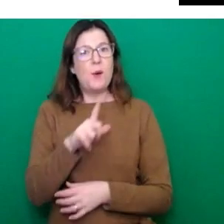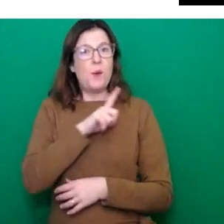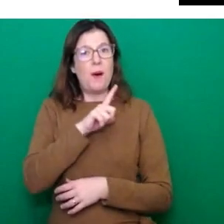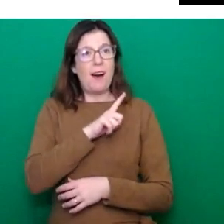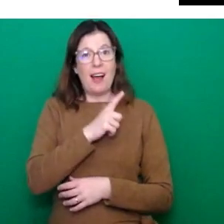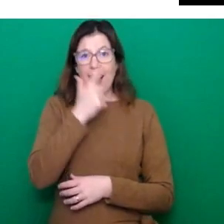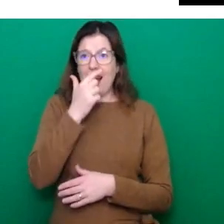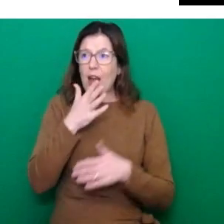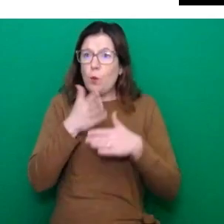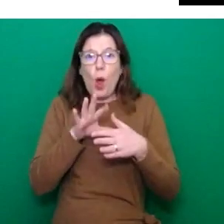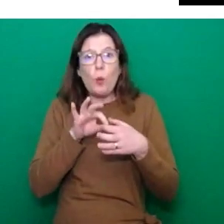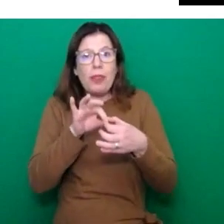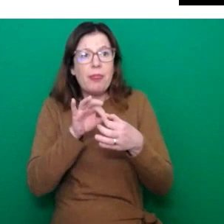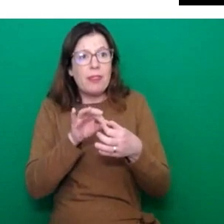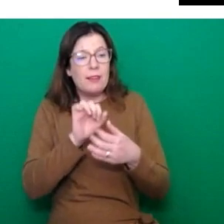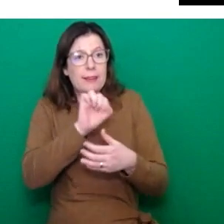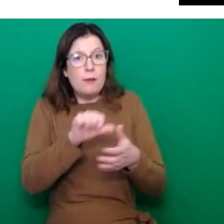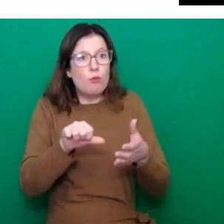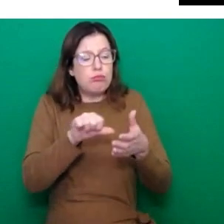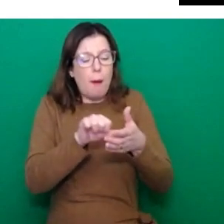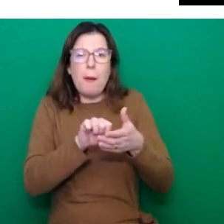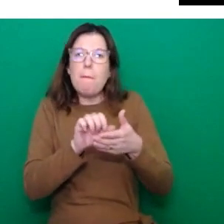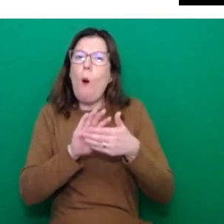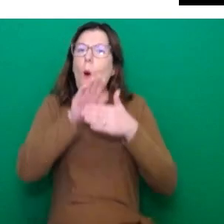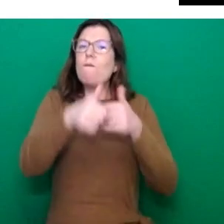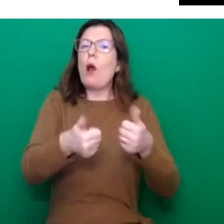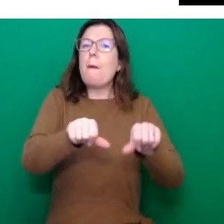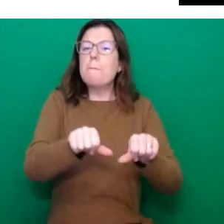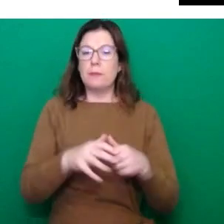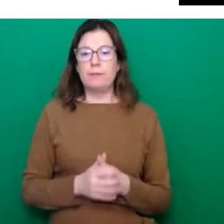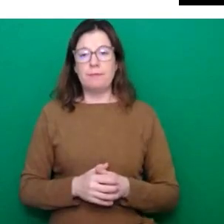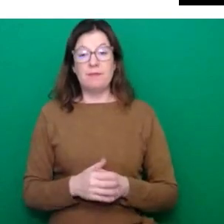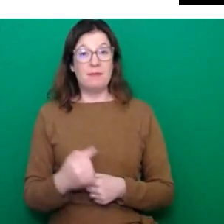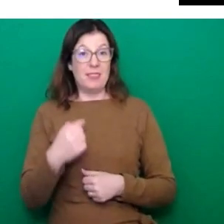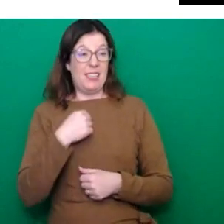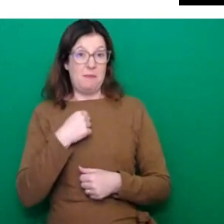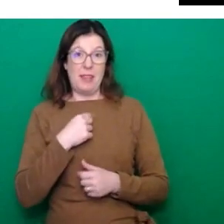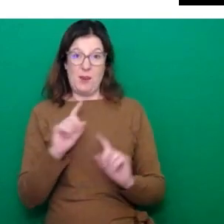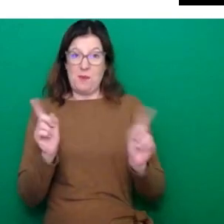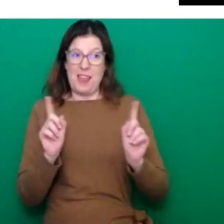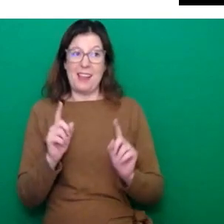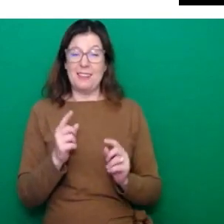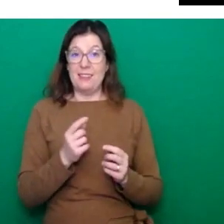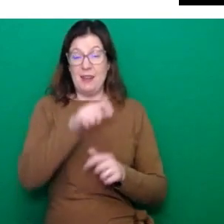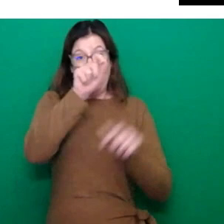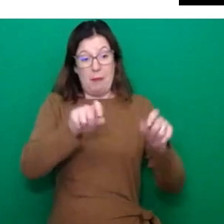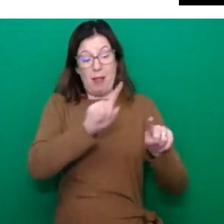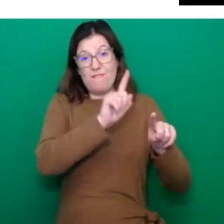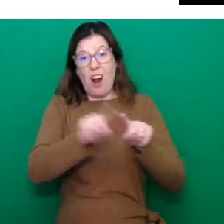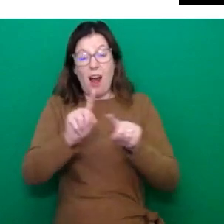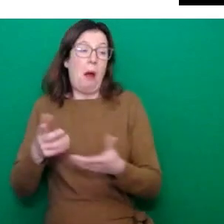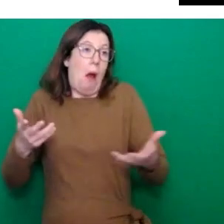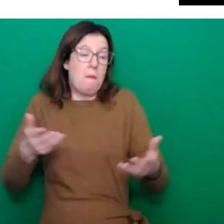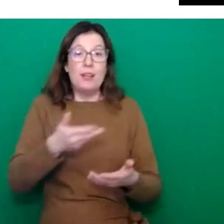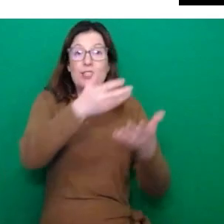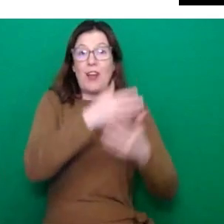with them to help overcome their problem. For me personally, it's getting to work with a variety of people, so whether that's service users